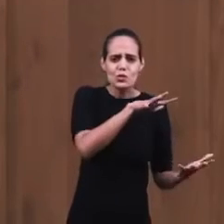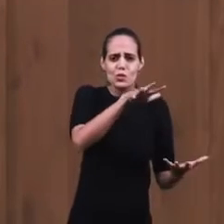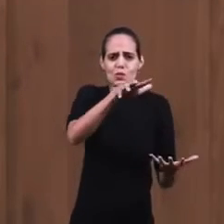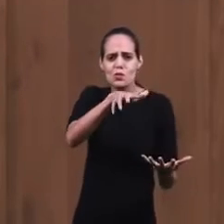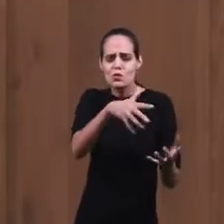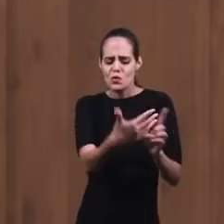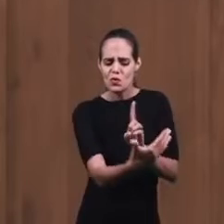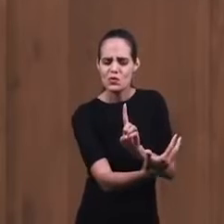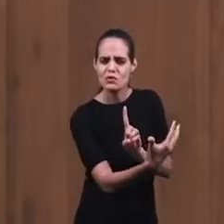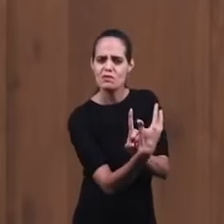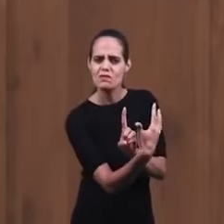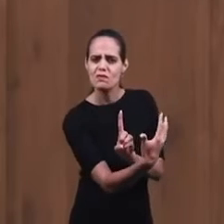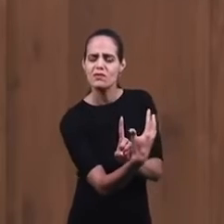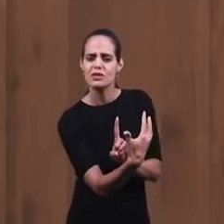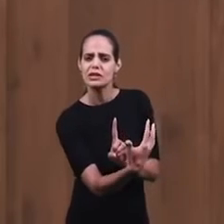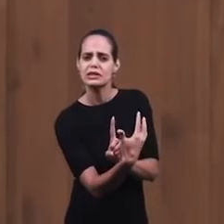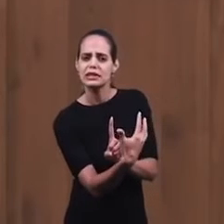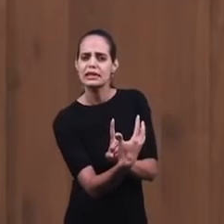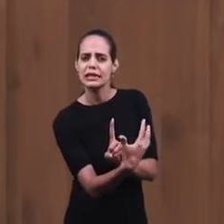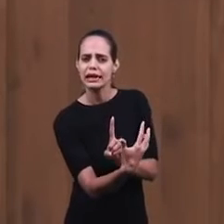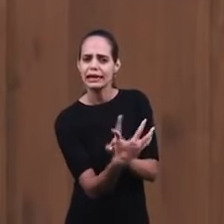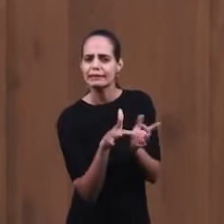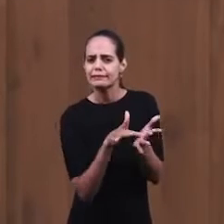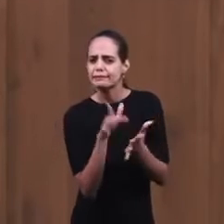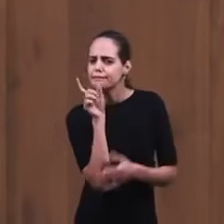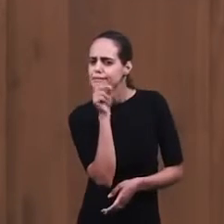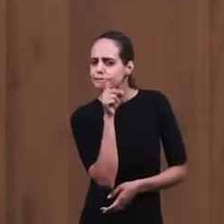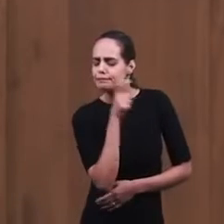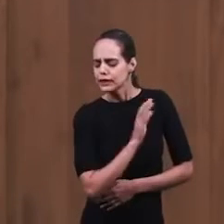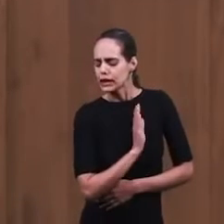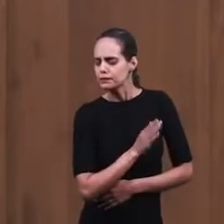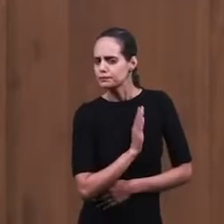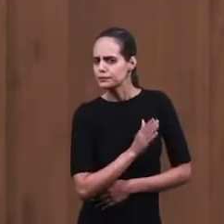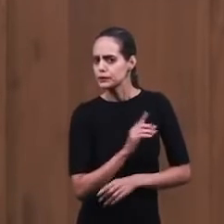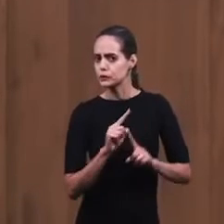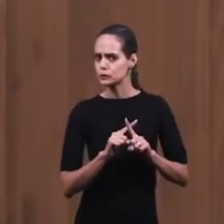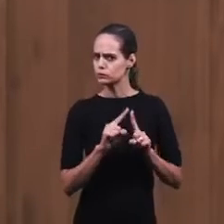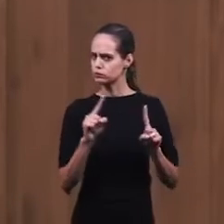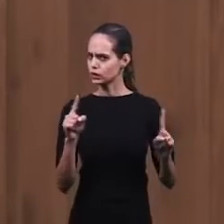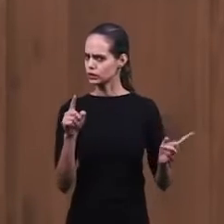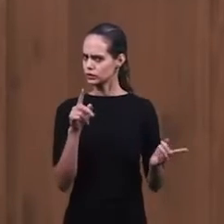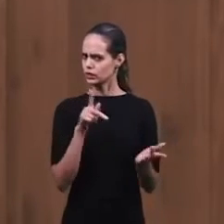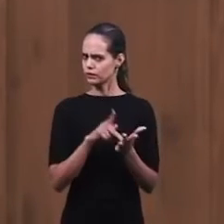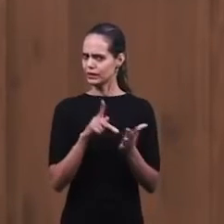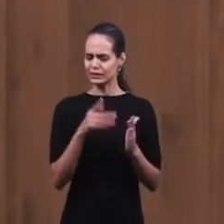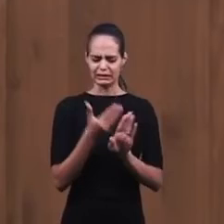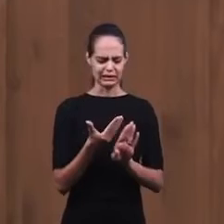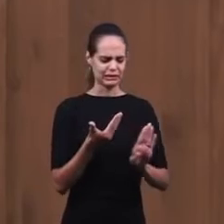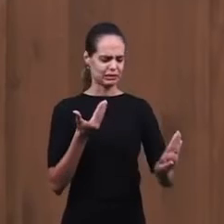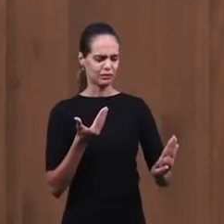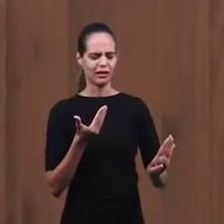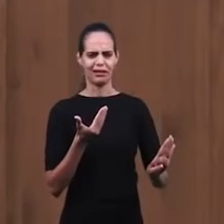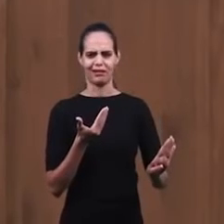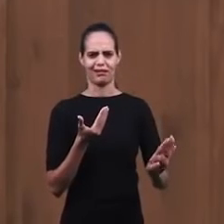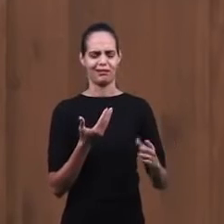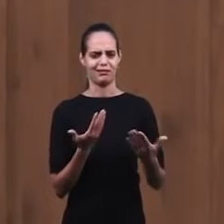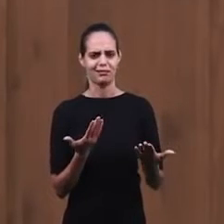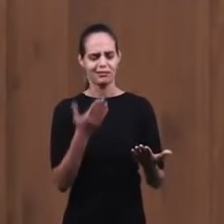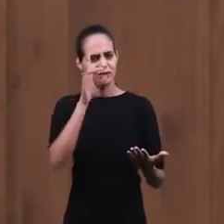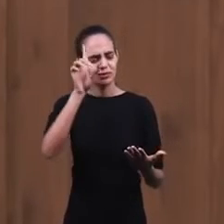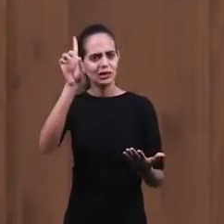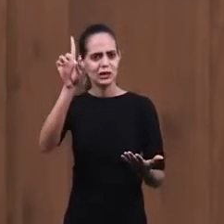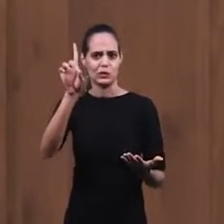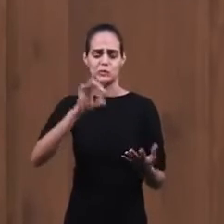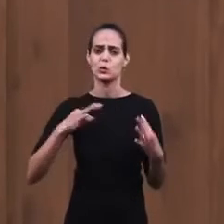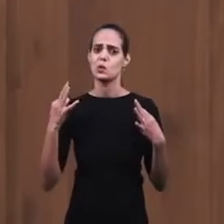friend, but all they want to do is separate us from God. All of this we also have faced, but we will be